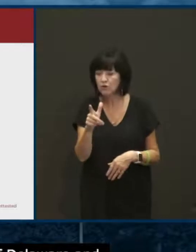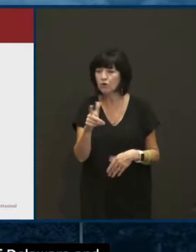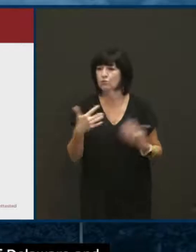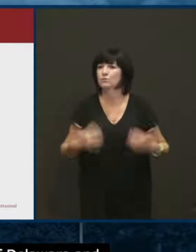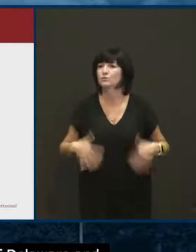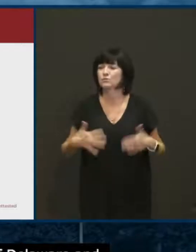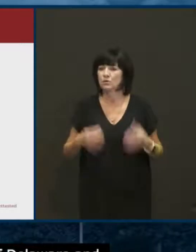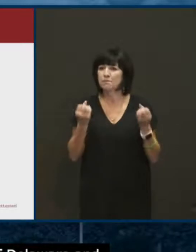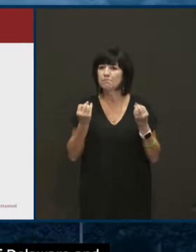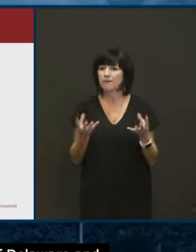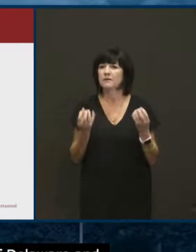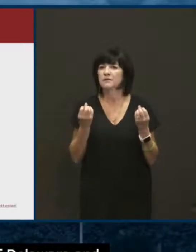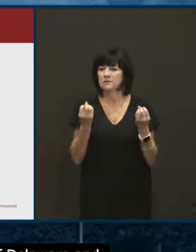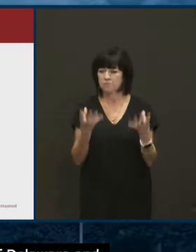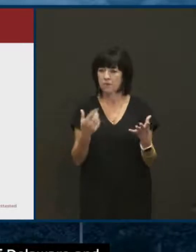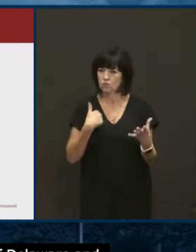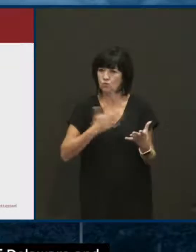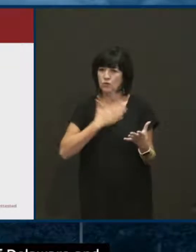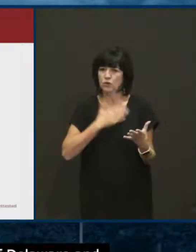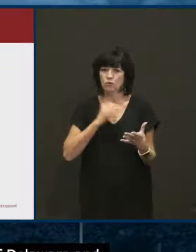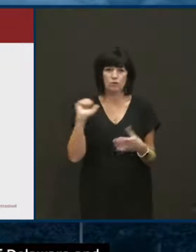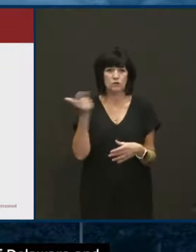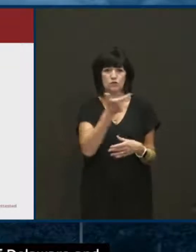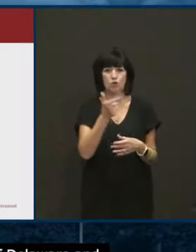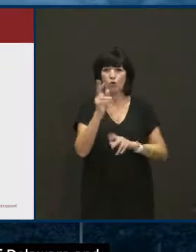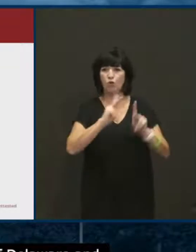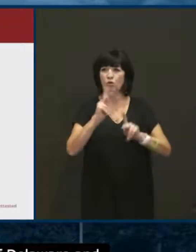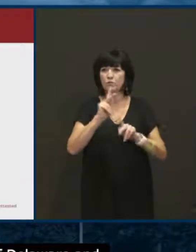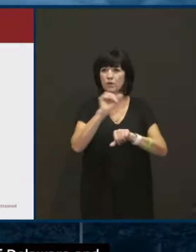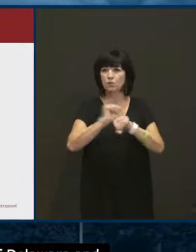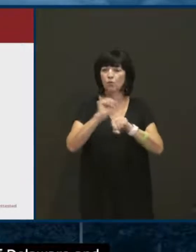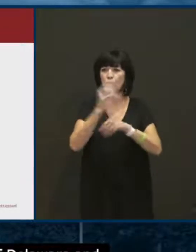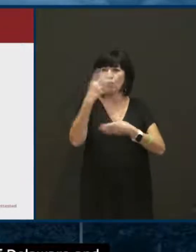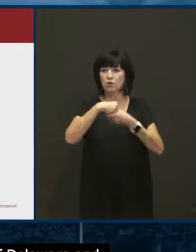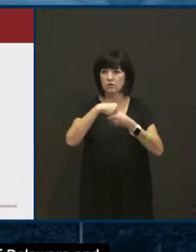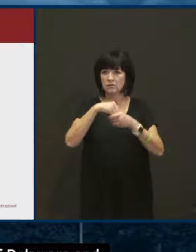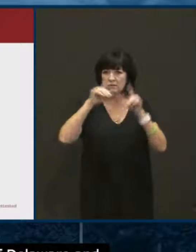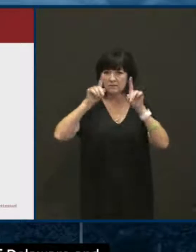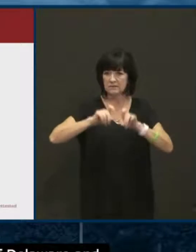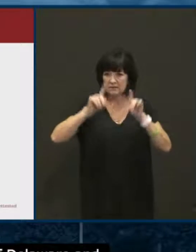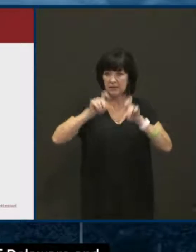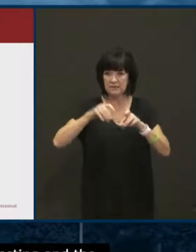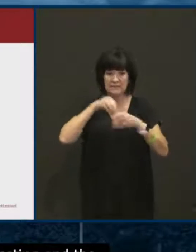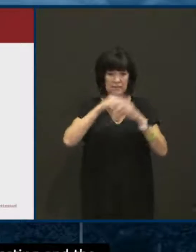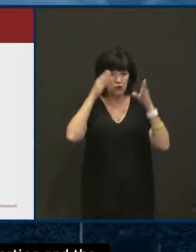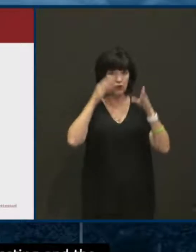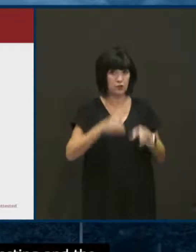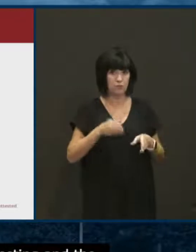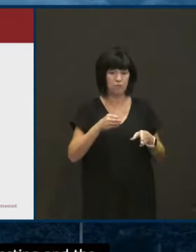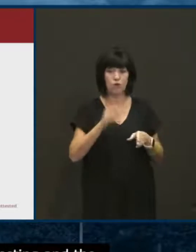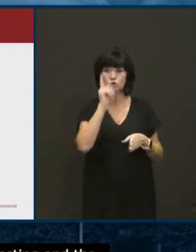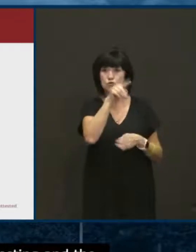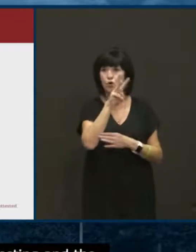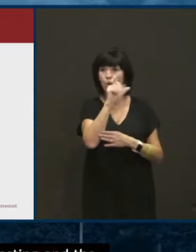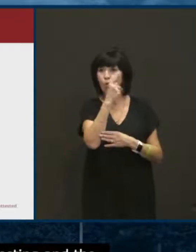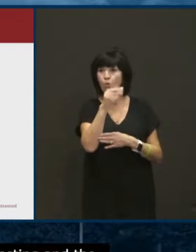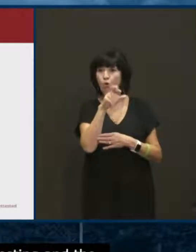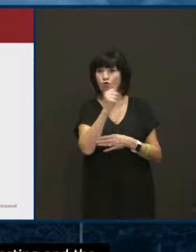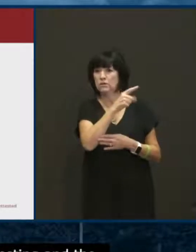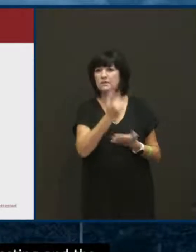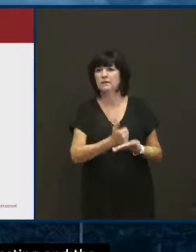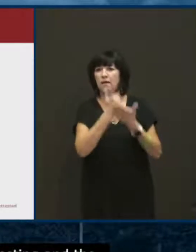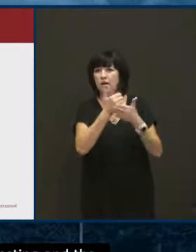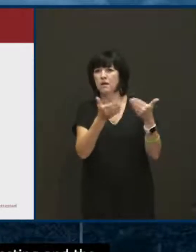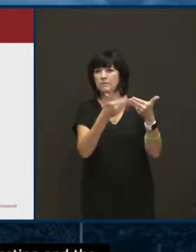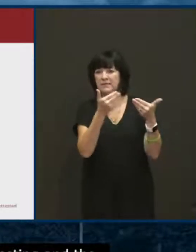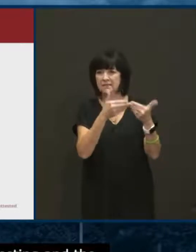appreciate the work. The vault testing, the in-person testing is a great tool. The Walgreens test sites have been helpful, and then